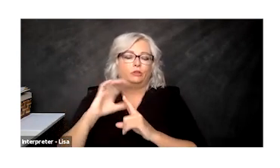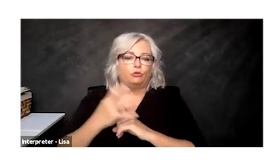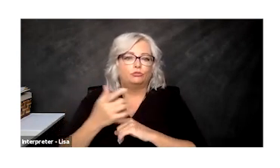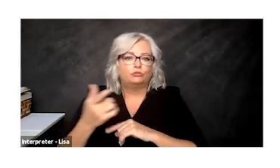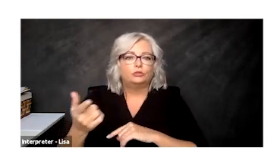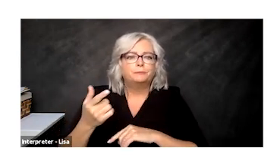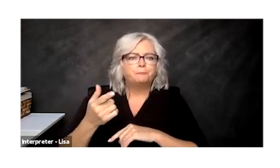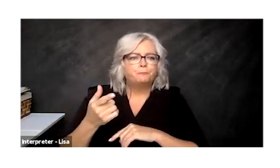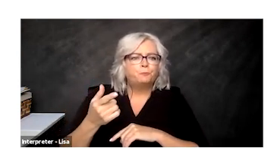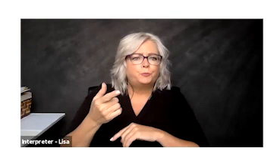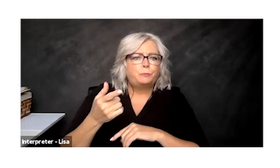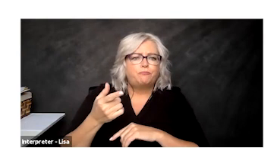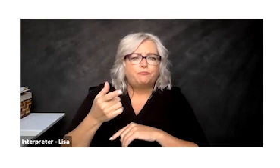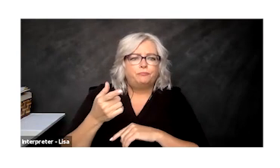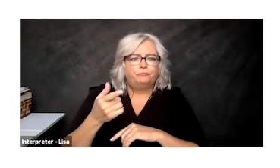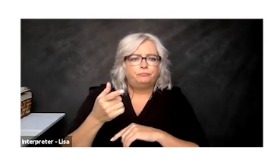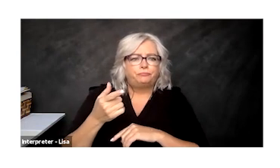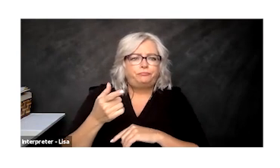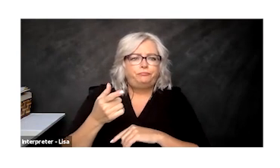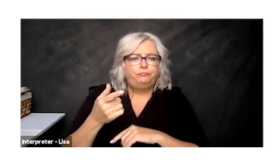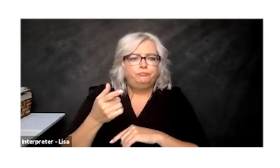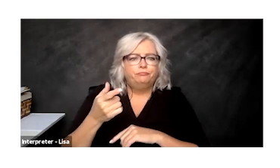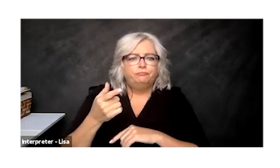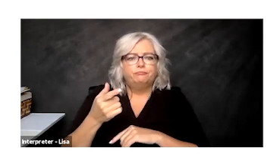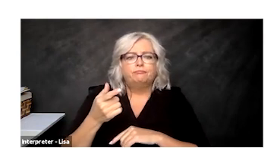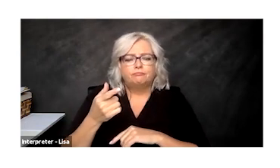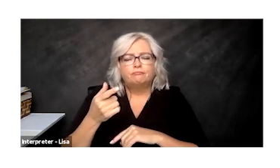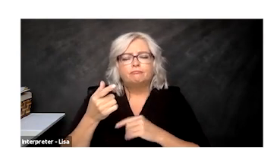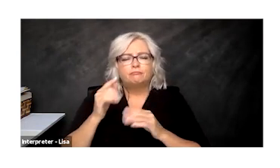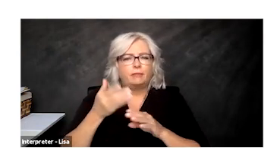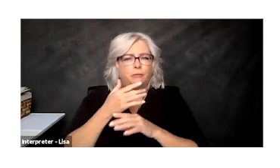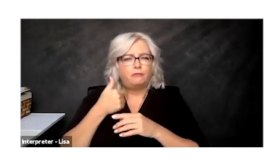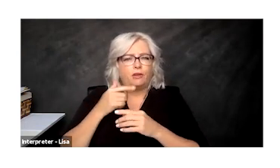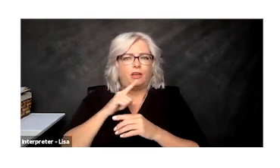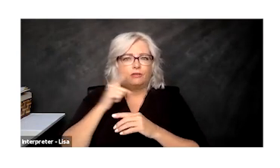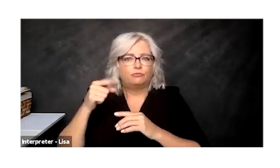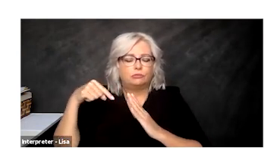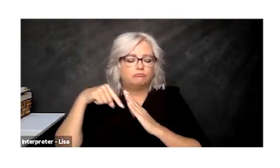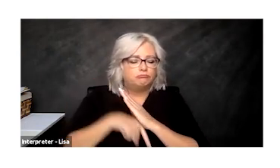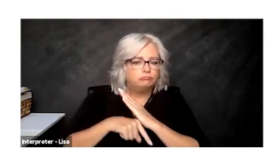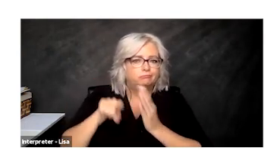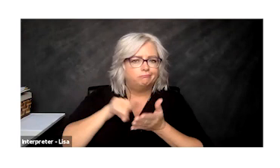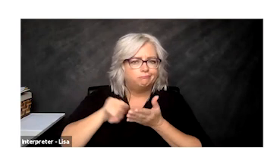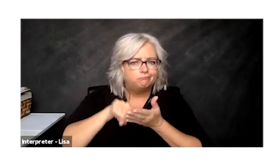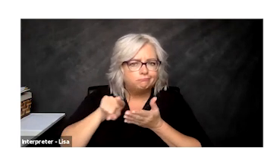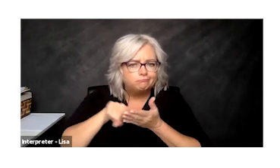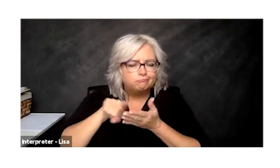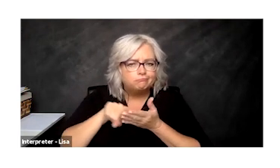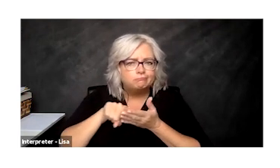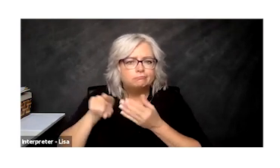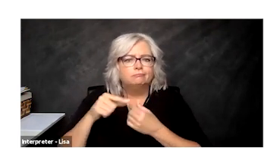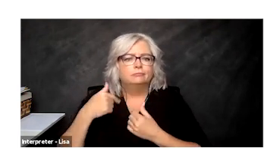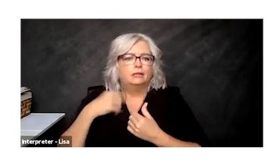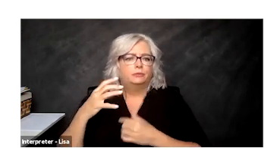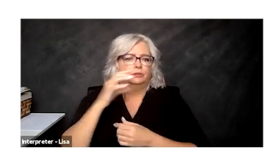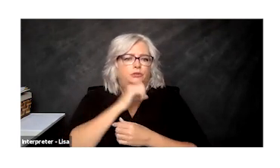ball culture is that, before I really sort of started delving into like queer histories of fashion, I would have